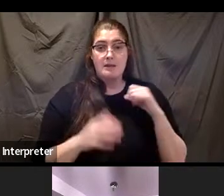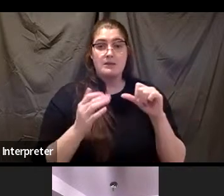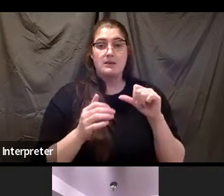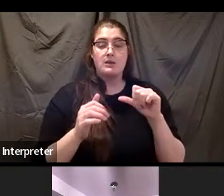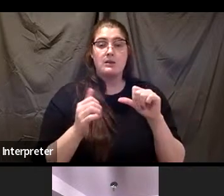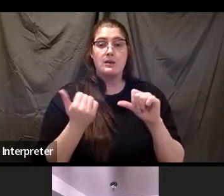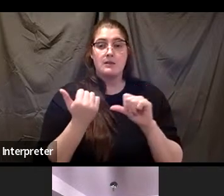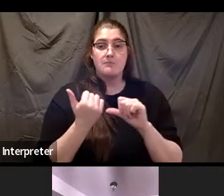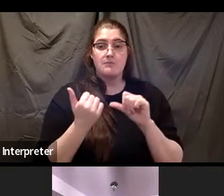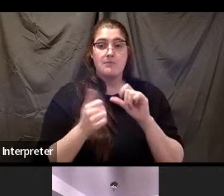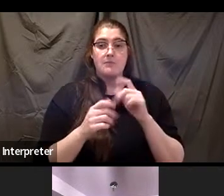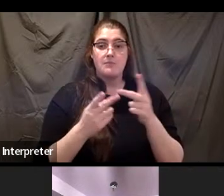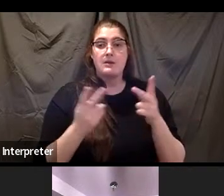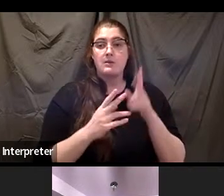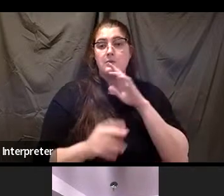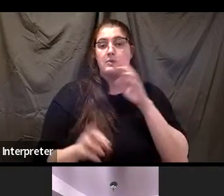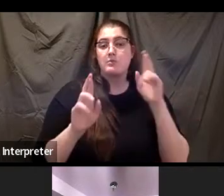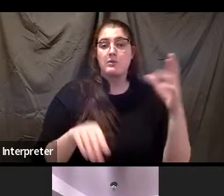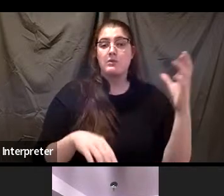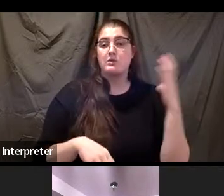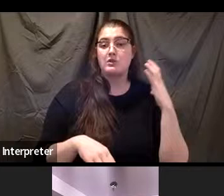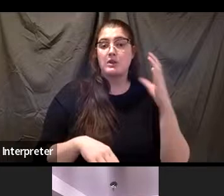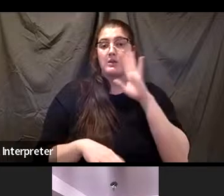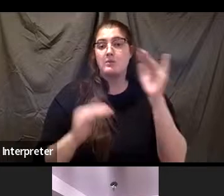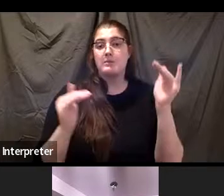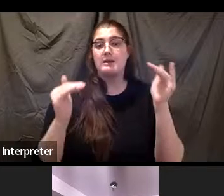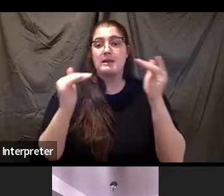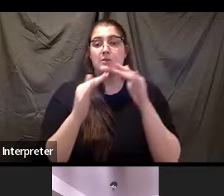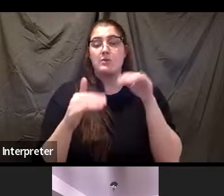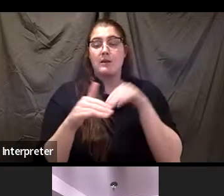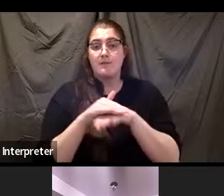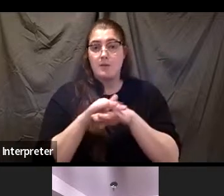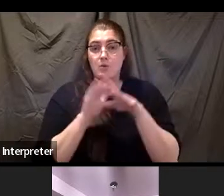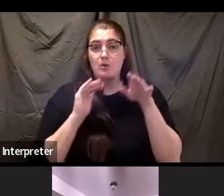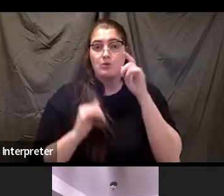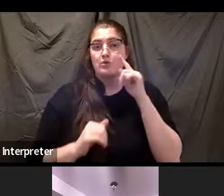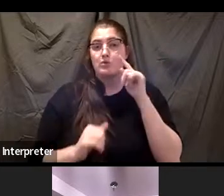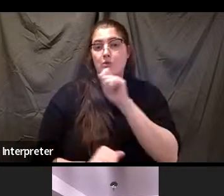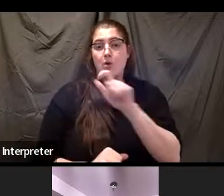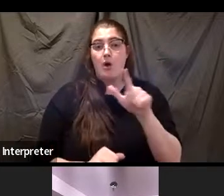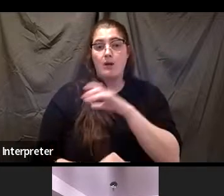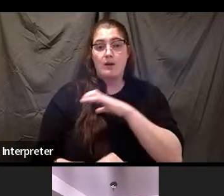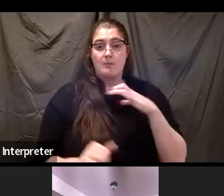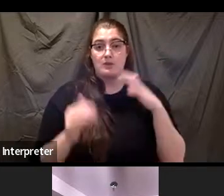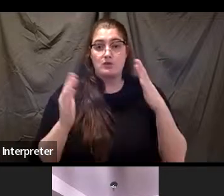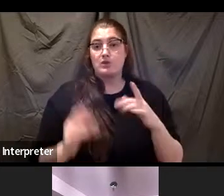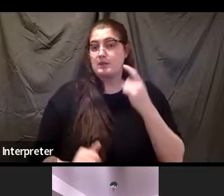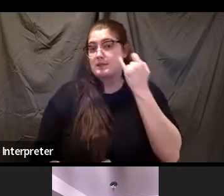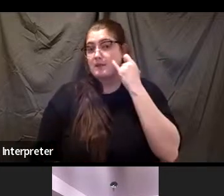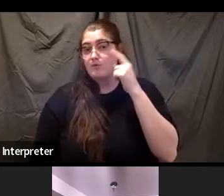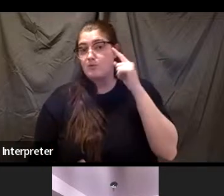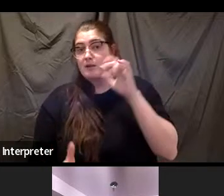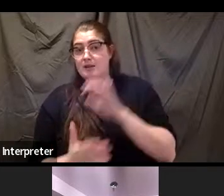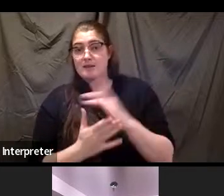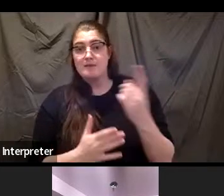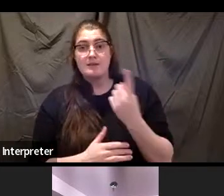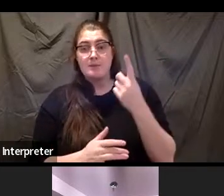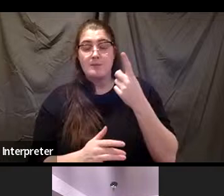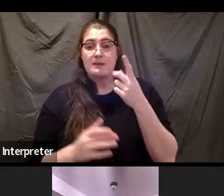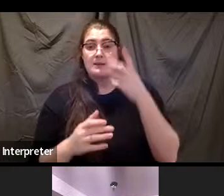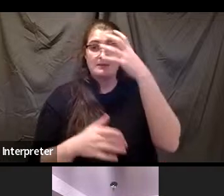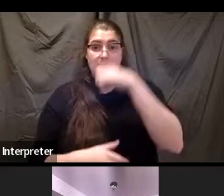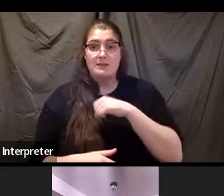5D chair and will be equally available to all ANC commissioners. If you believe that there's something missing in that language, feel free